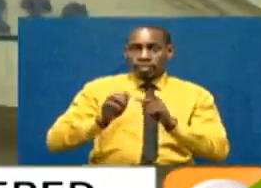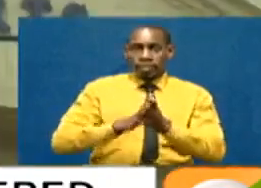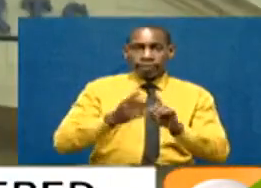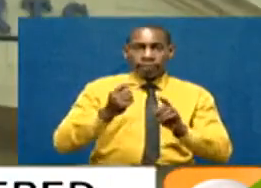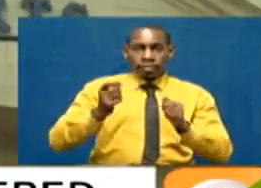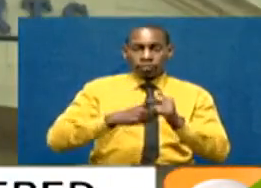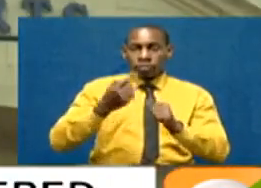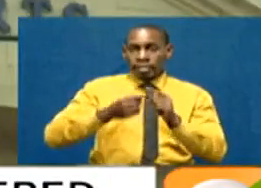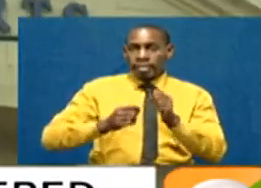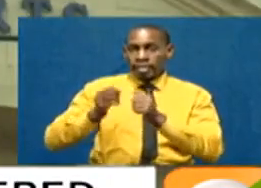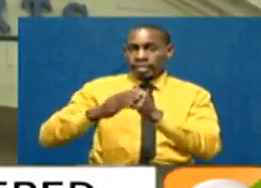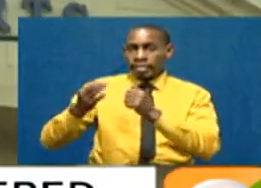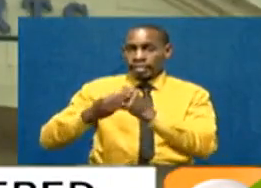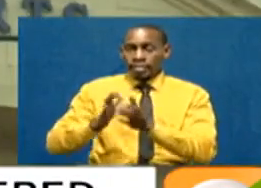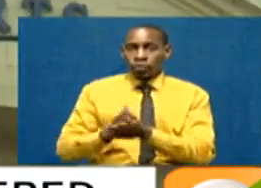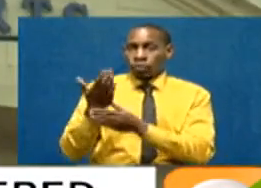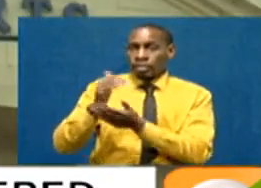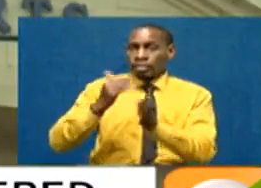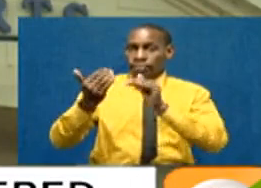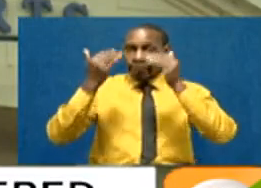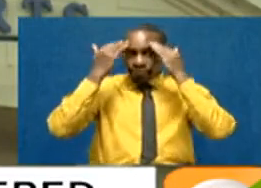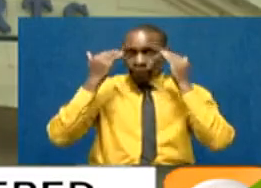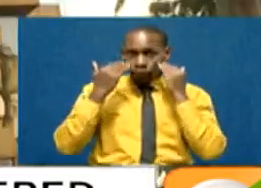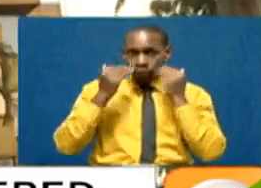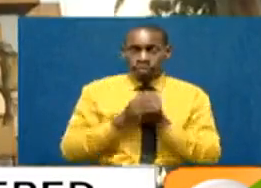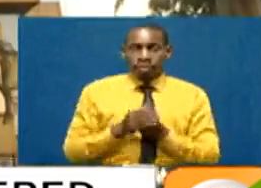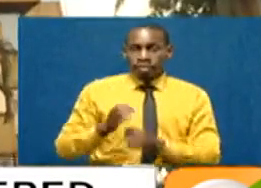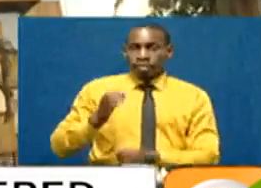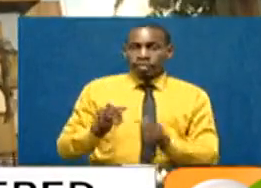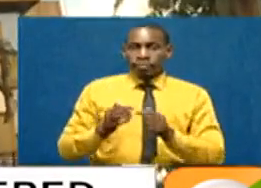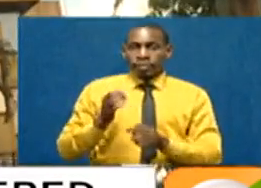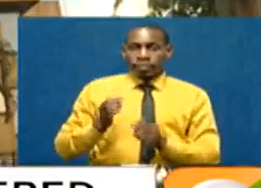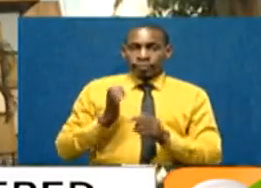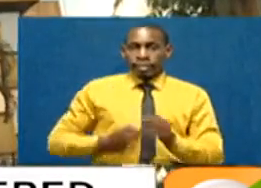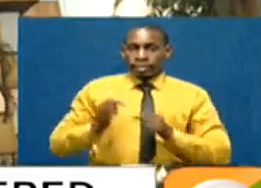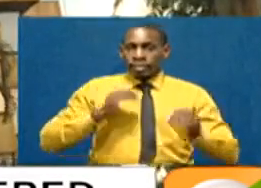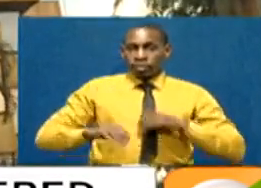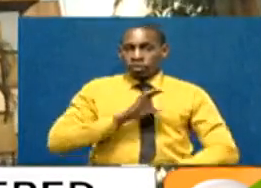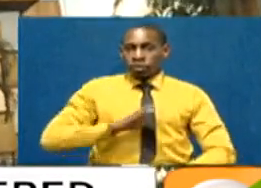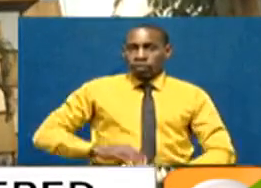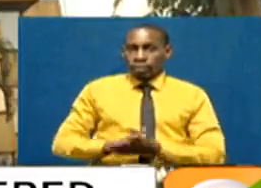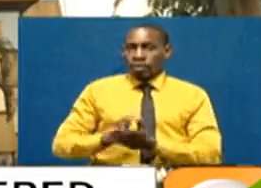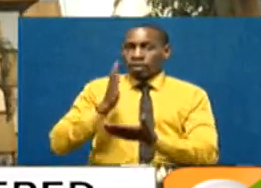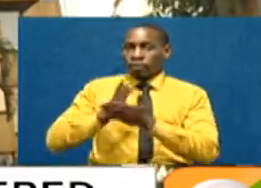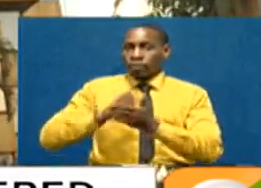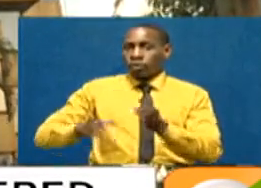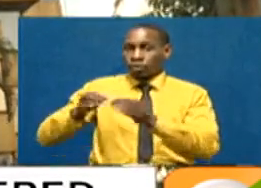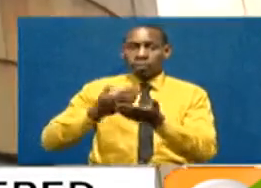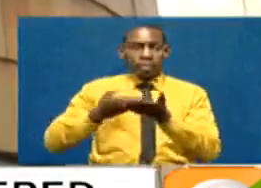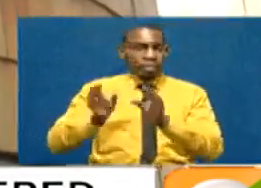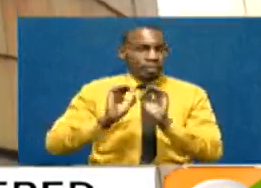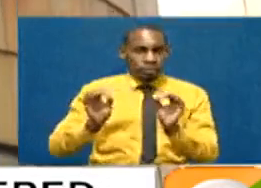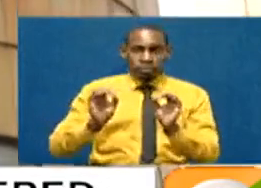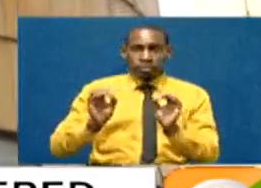June 1, 1998. In documents presented in court, the anti-graft body uncovered that Work Limited was not a